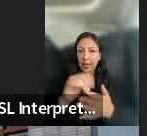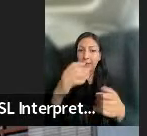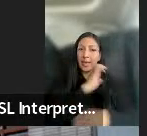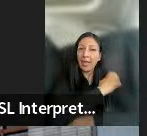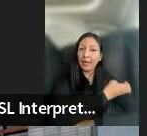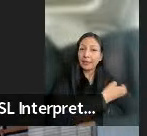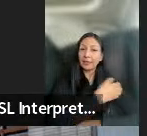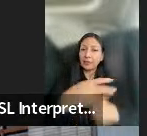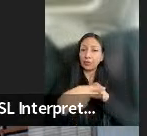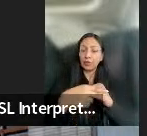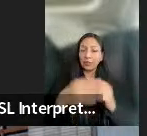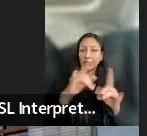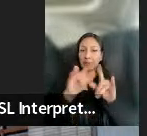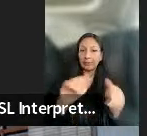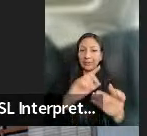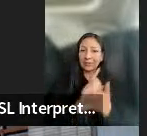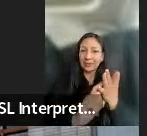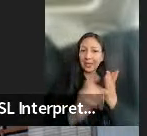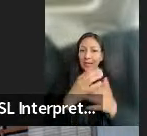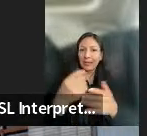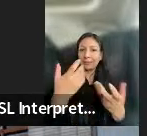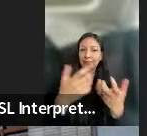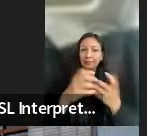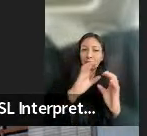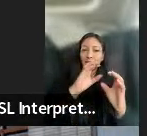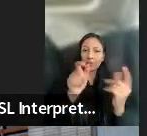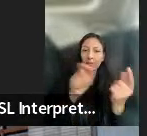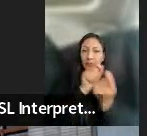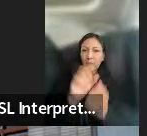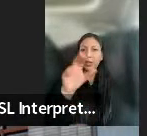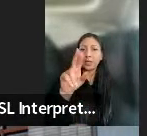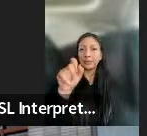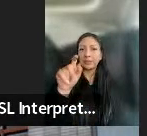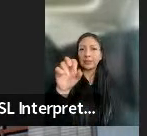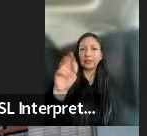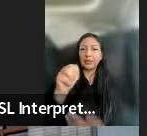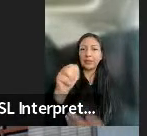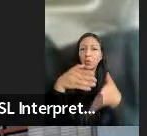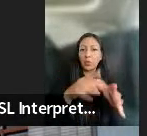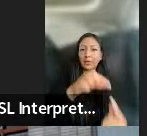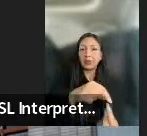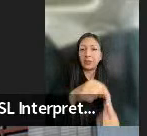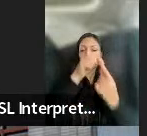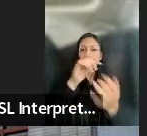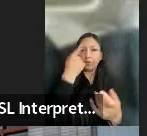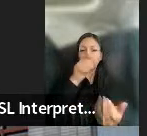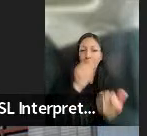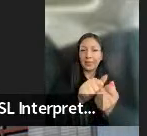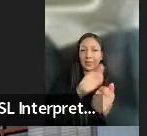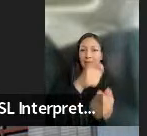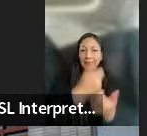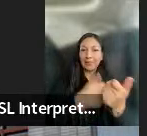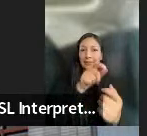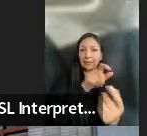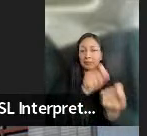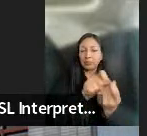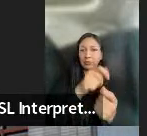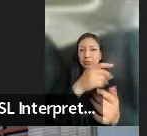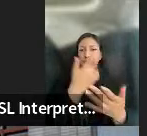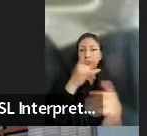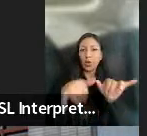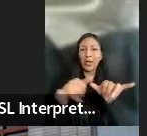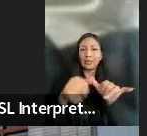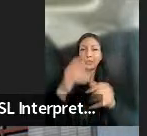are designed in a custom way, almost unique to each installation by highly trained engineers and installed by